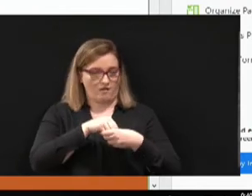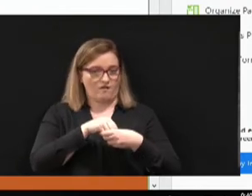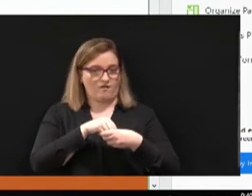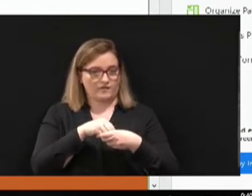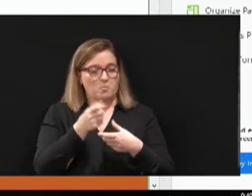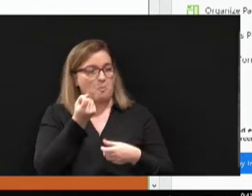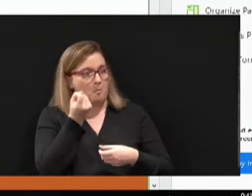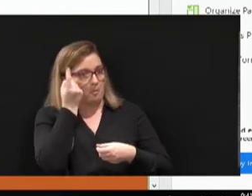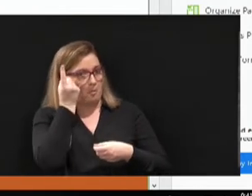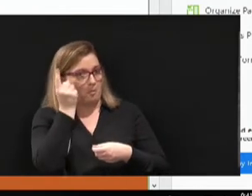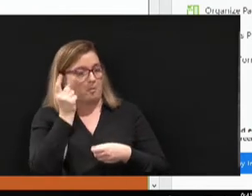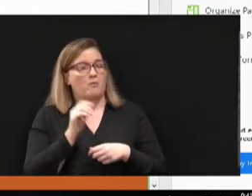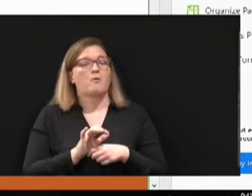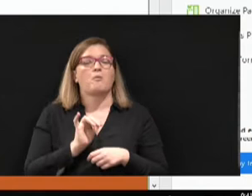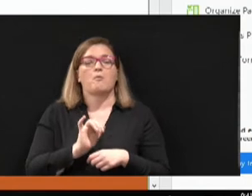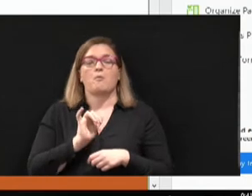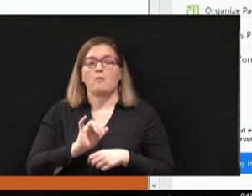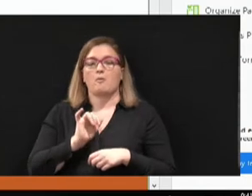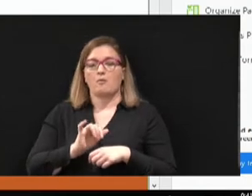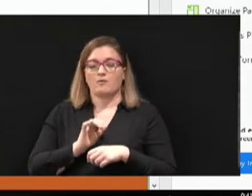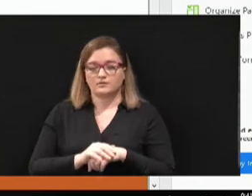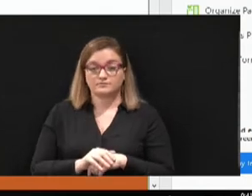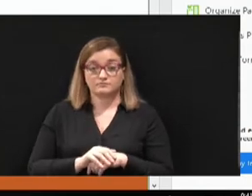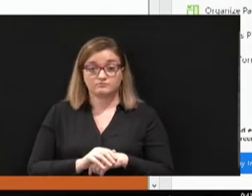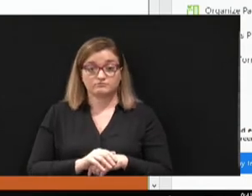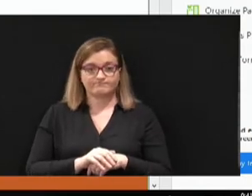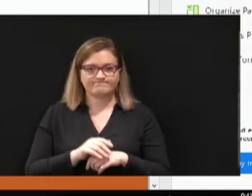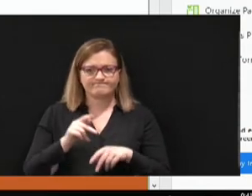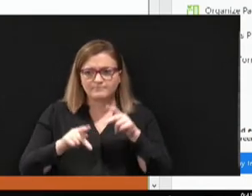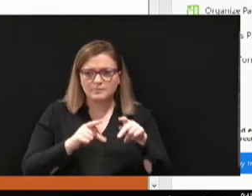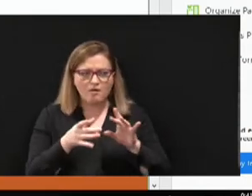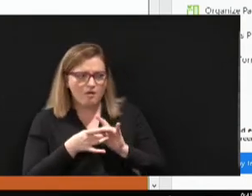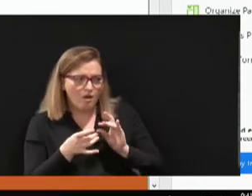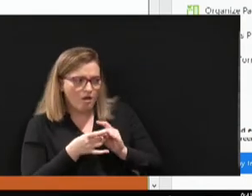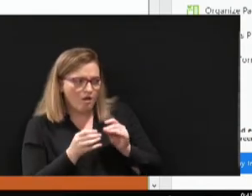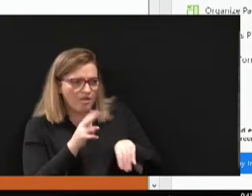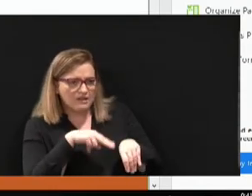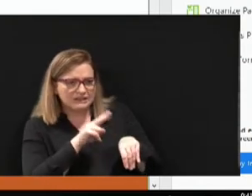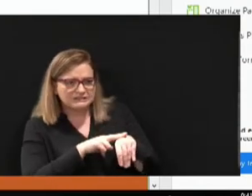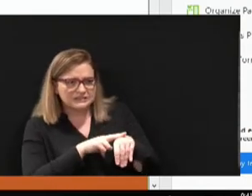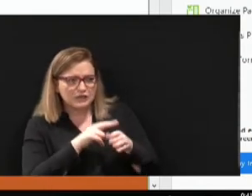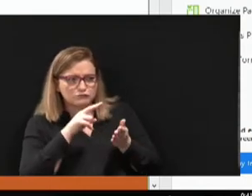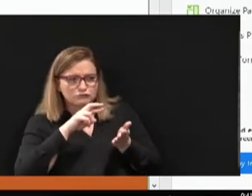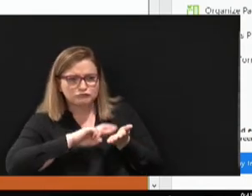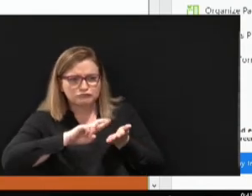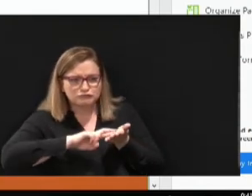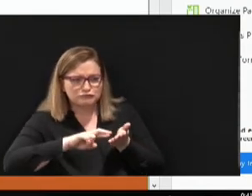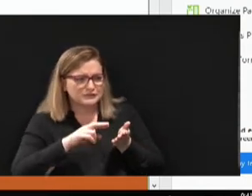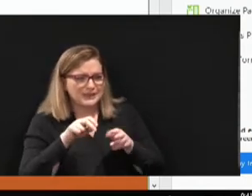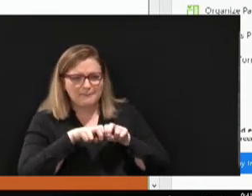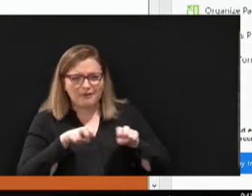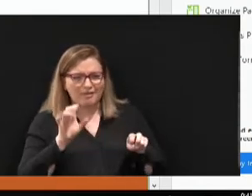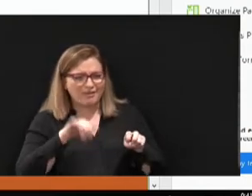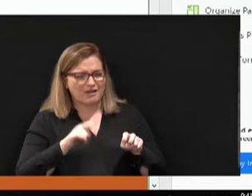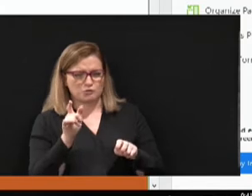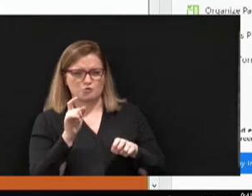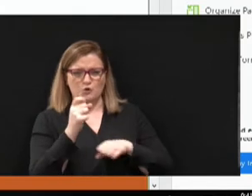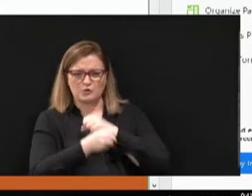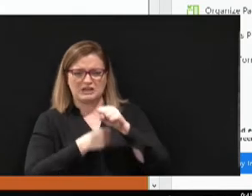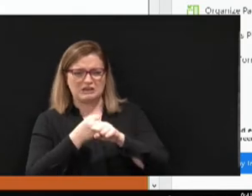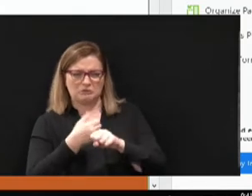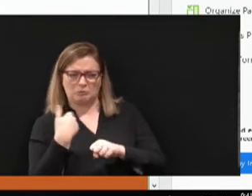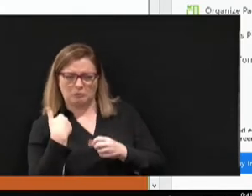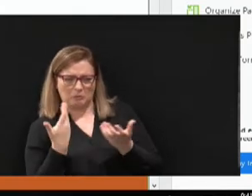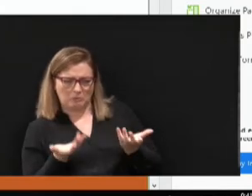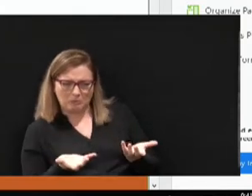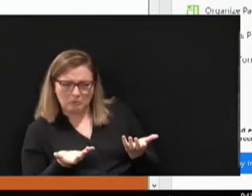Now, people have said, well, that all the National Reading Panel, that was like 21 years ago. But most of